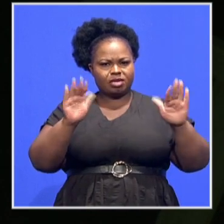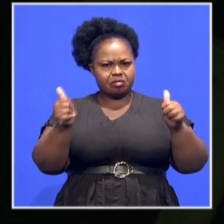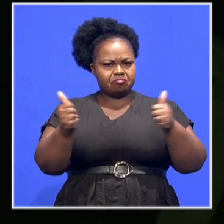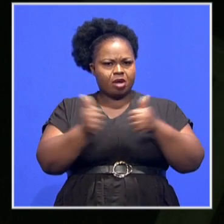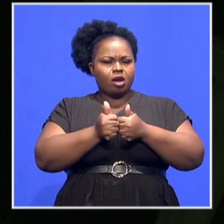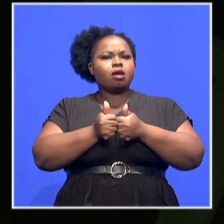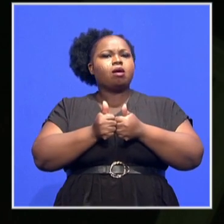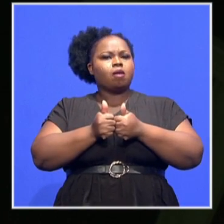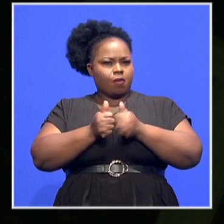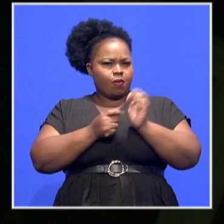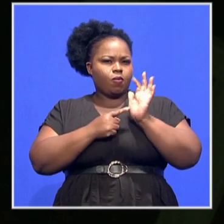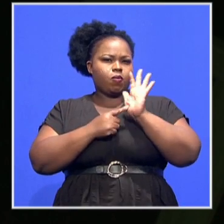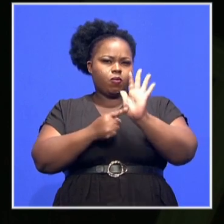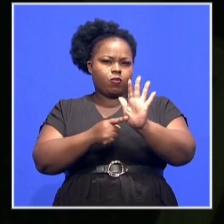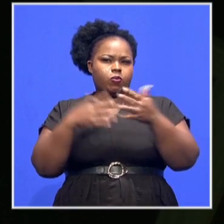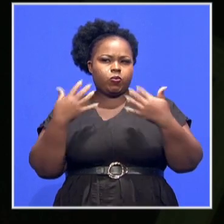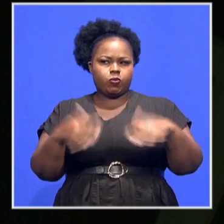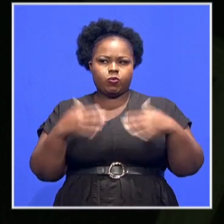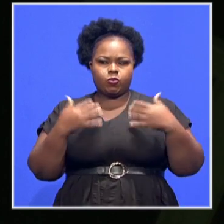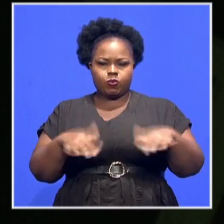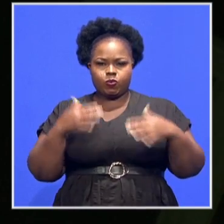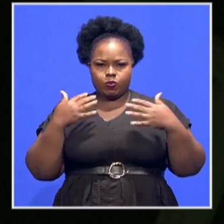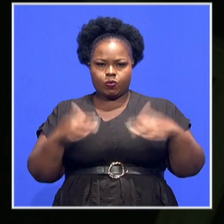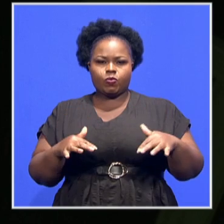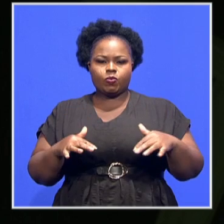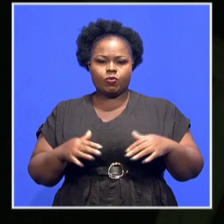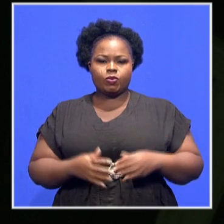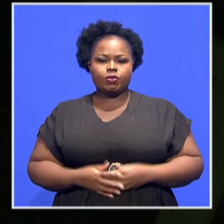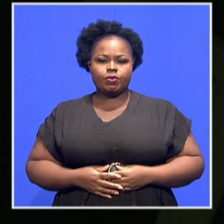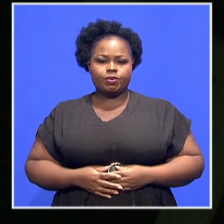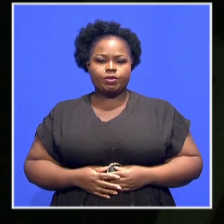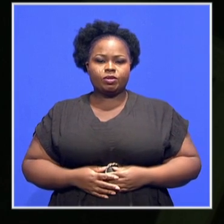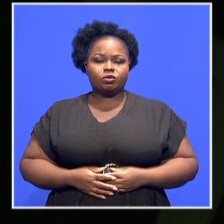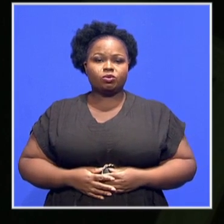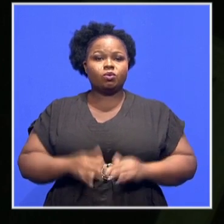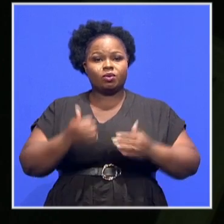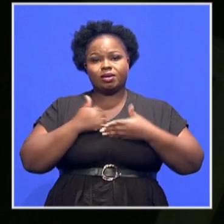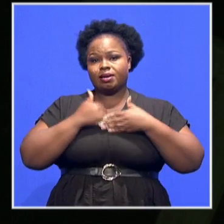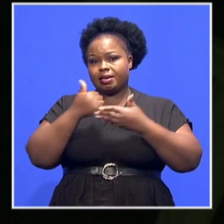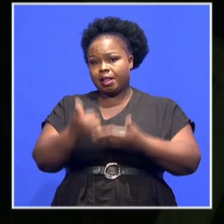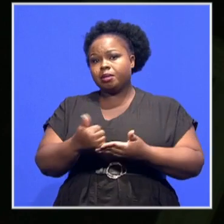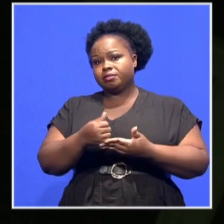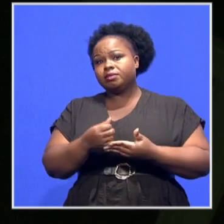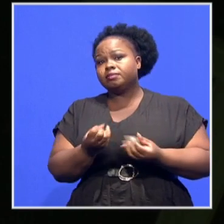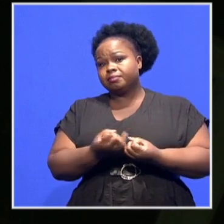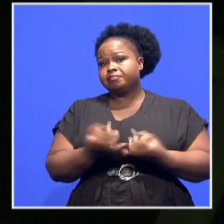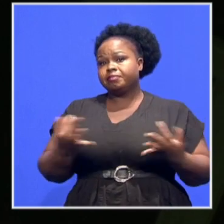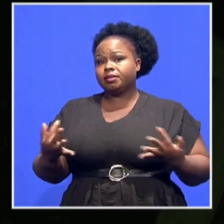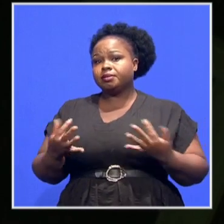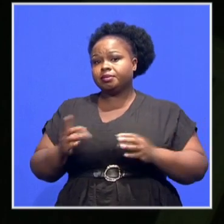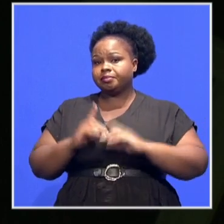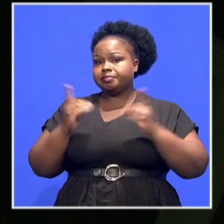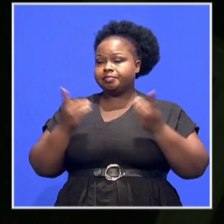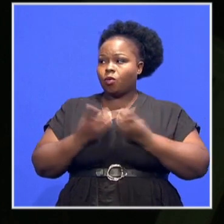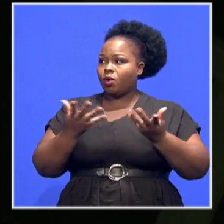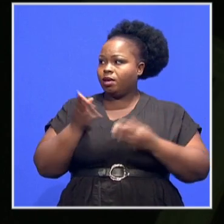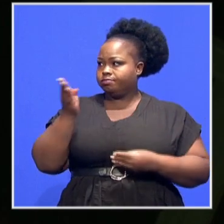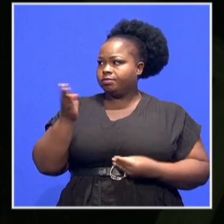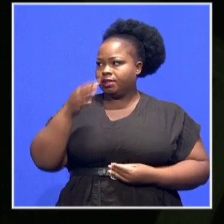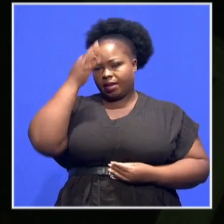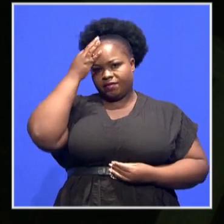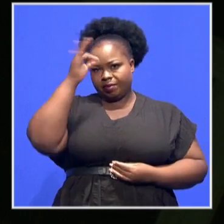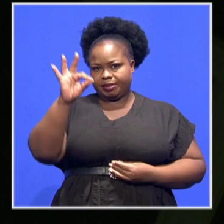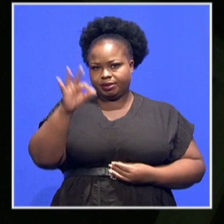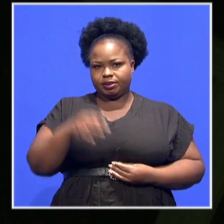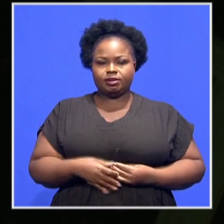be a great boon to many departments in government. The Department of Mineral